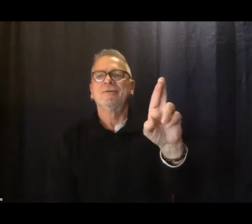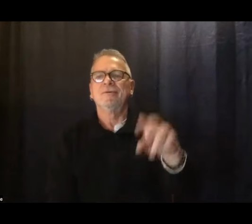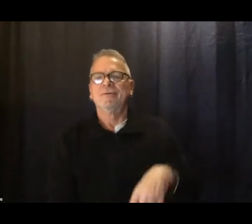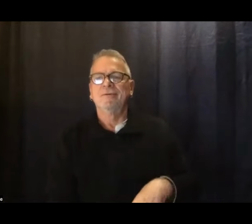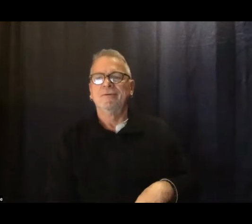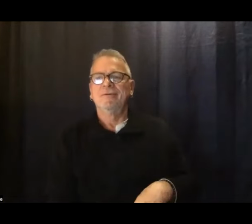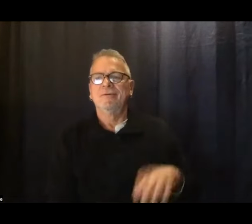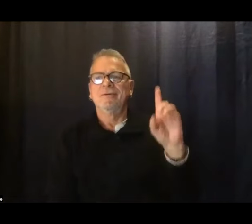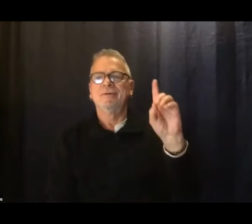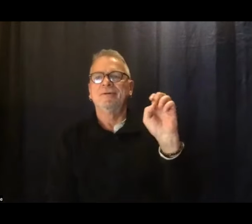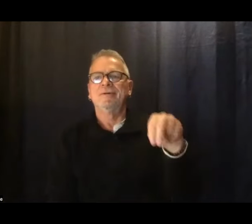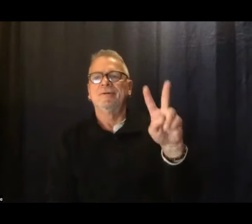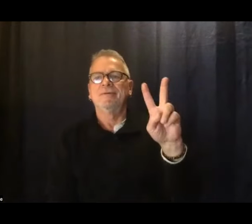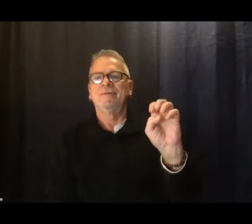rapid.